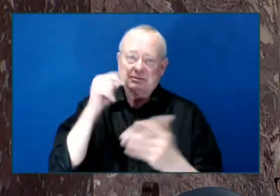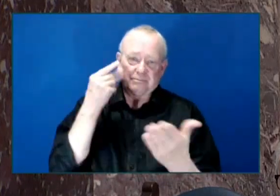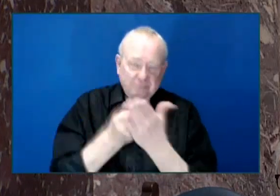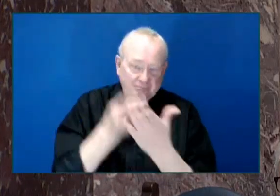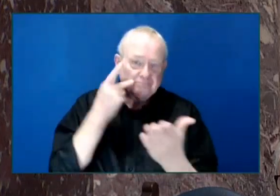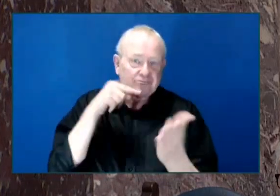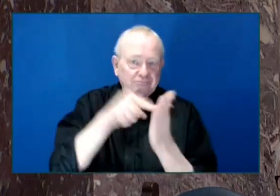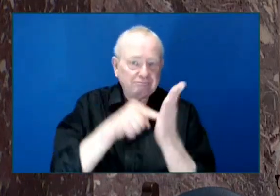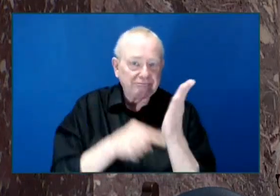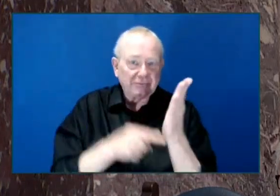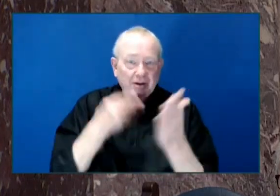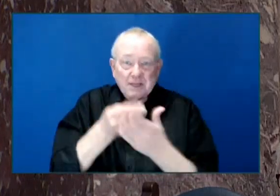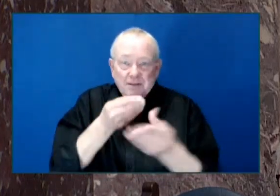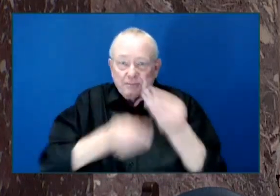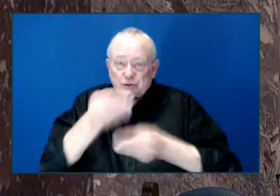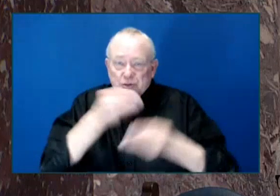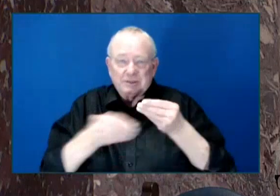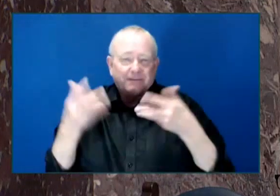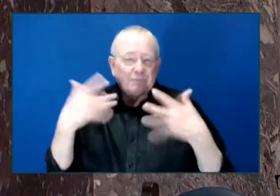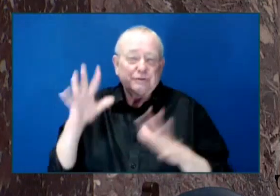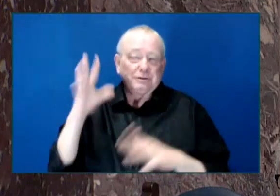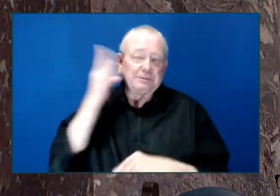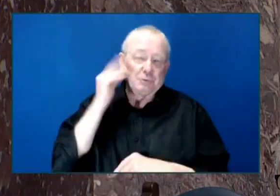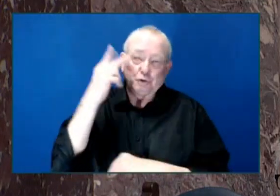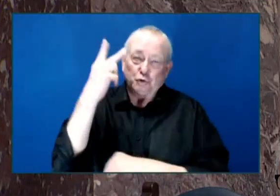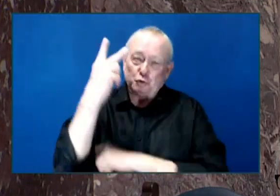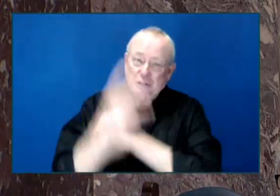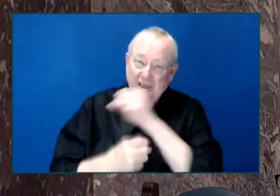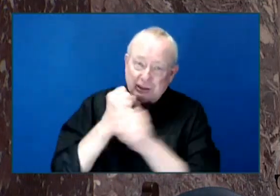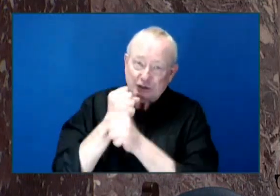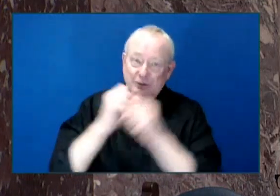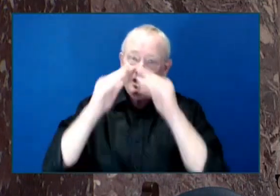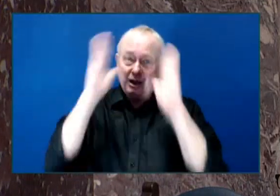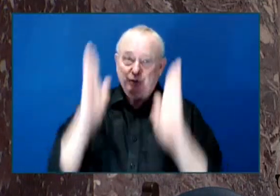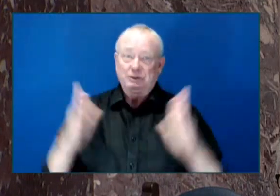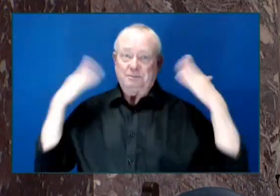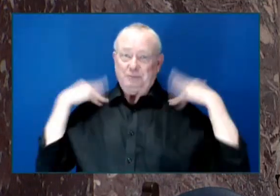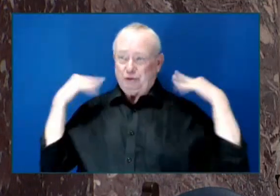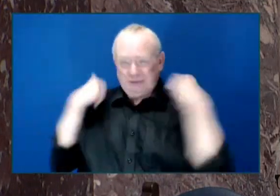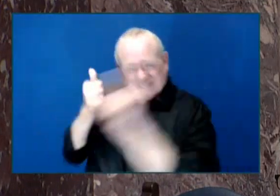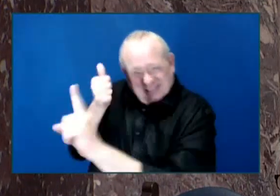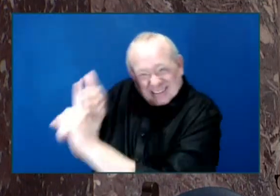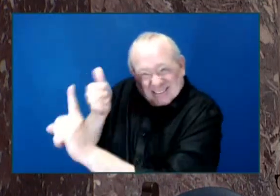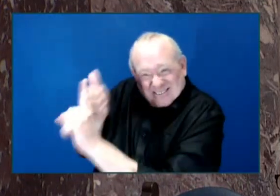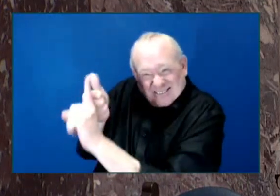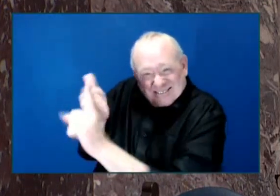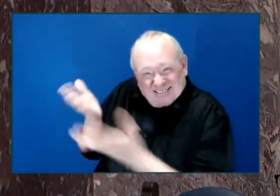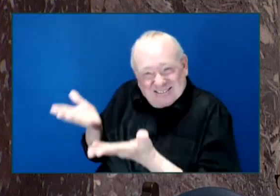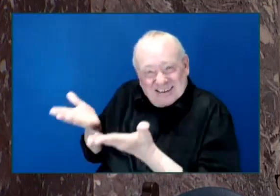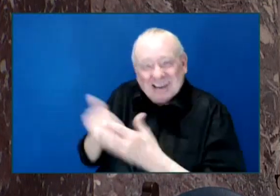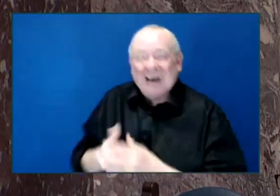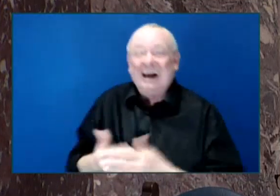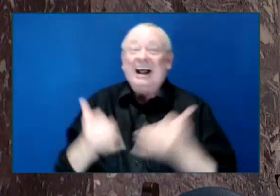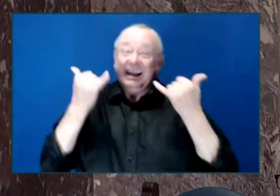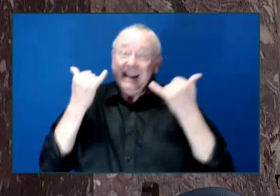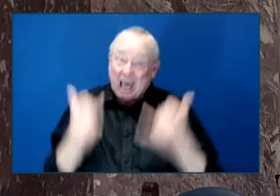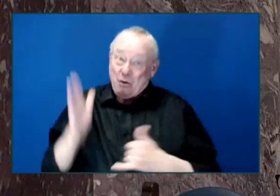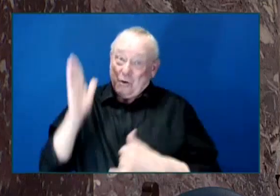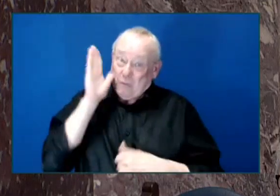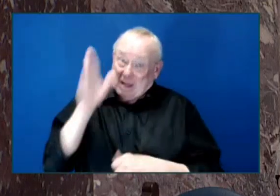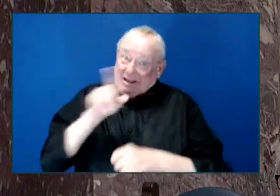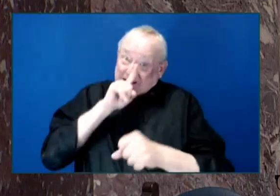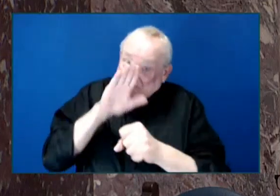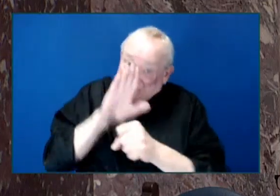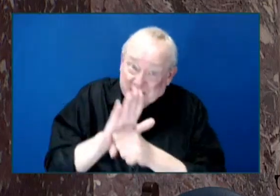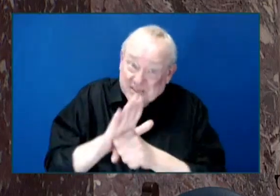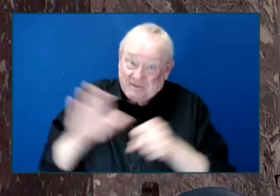years. Will the Premier commit today to releasing the full, unredacted report, forensic audit of BC Housing,